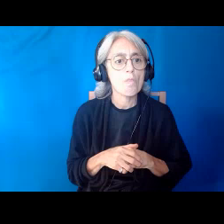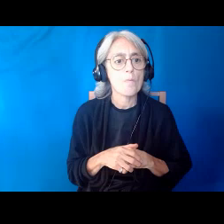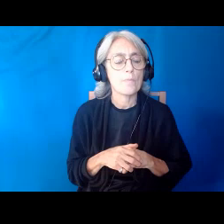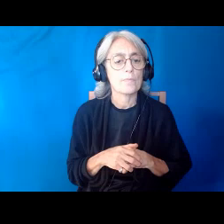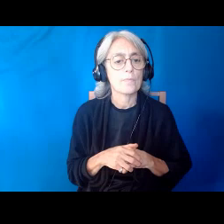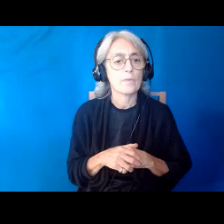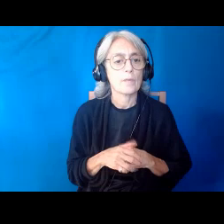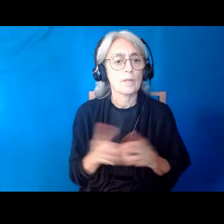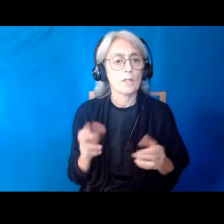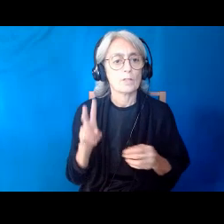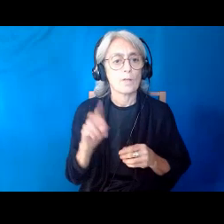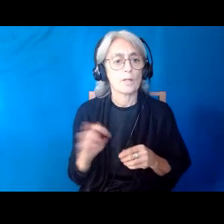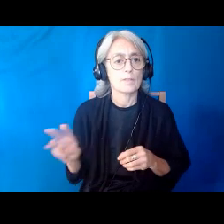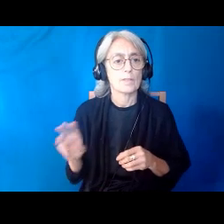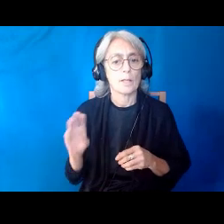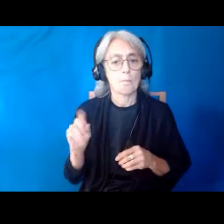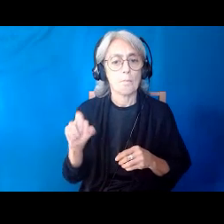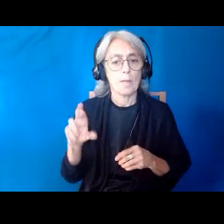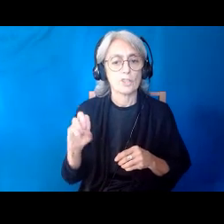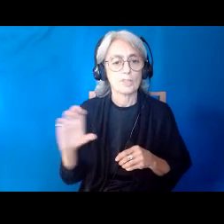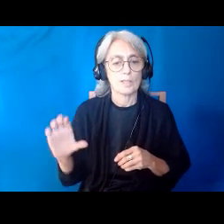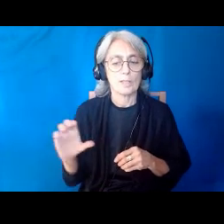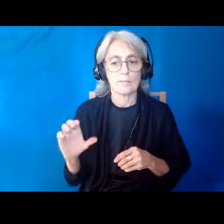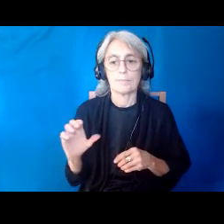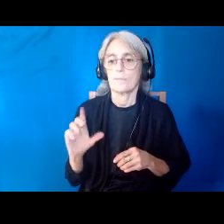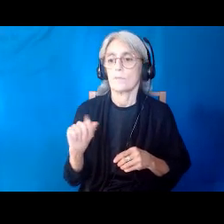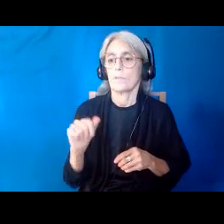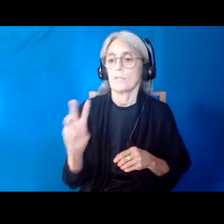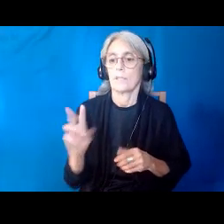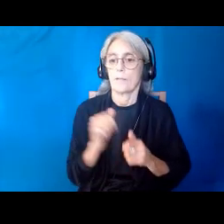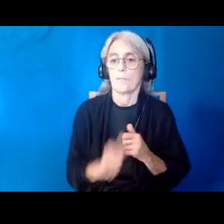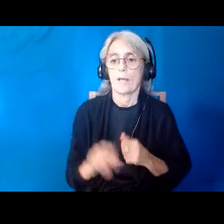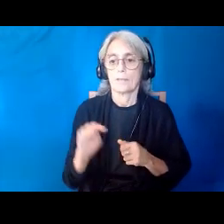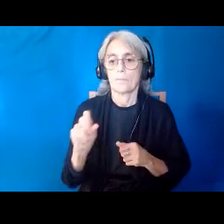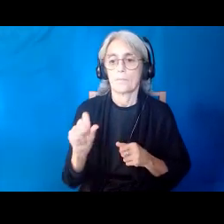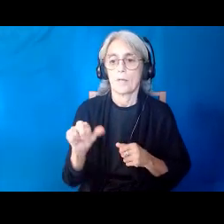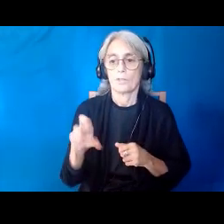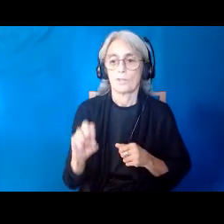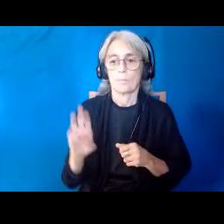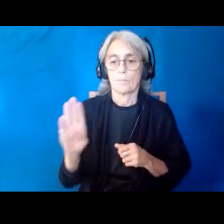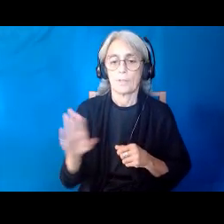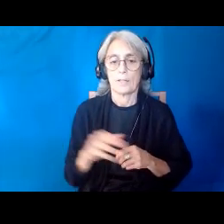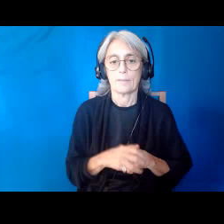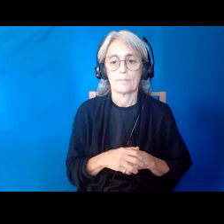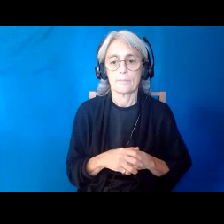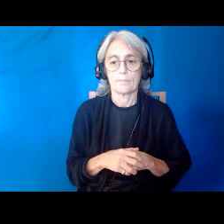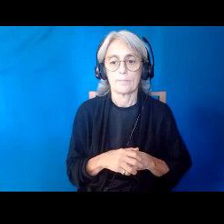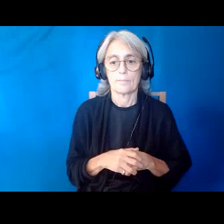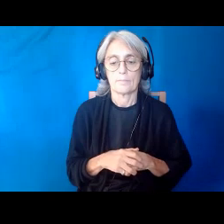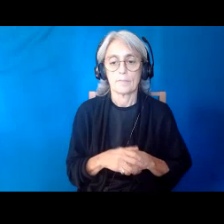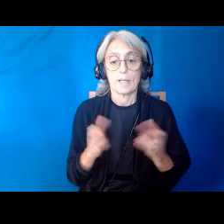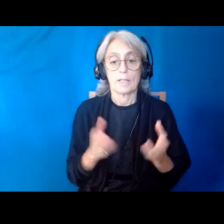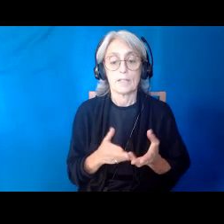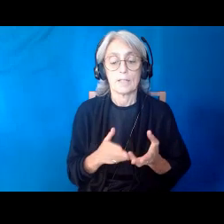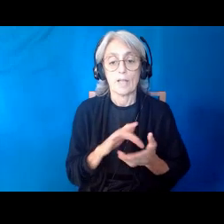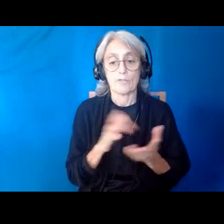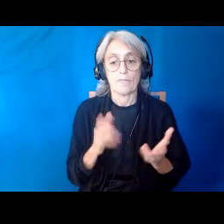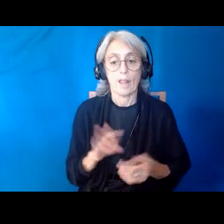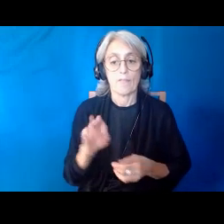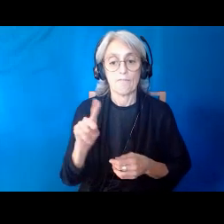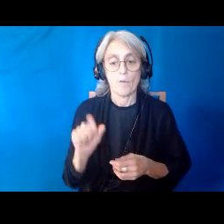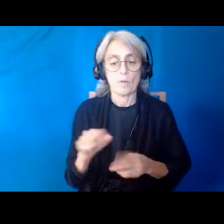C, and then subsequently in 2016, they passed Measure V. It's a testament to the Central Valley folks who are resilient and understand